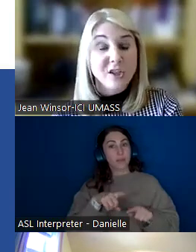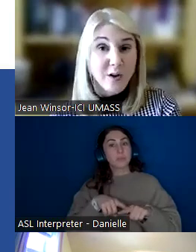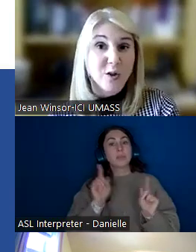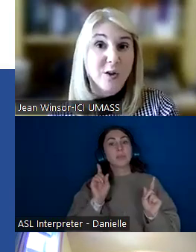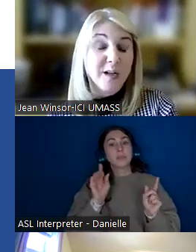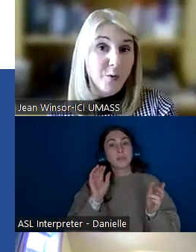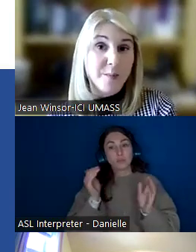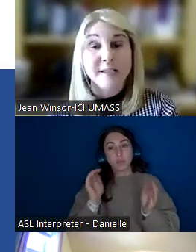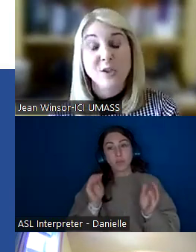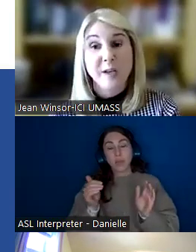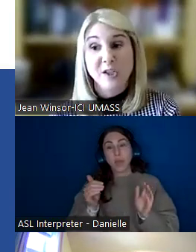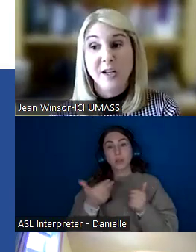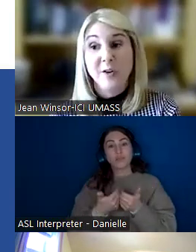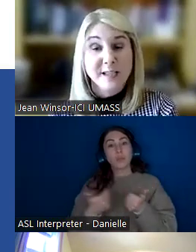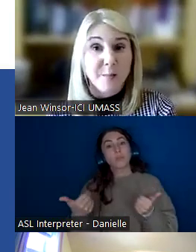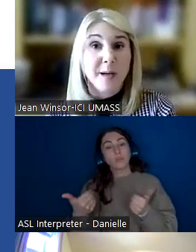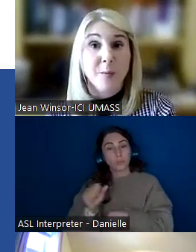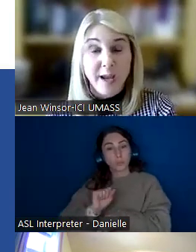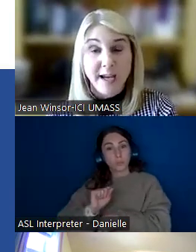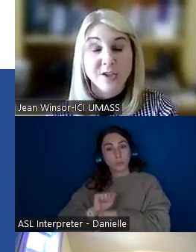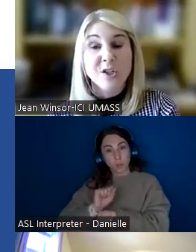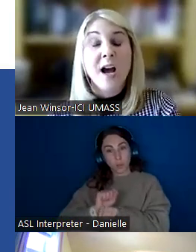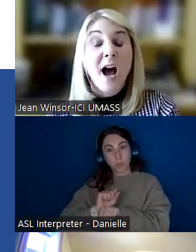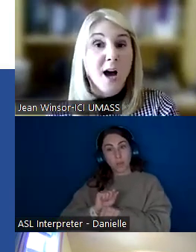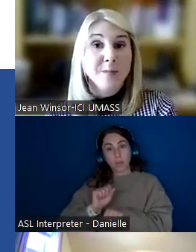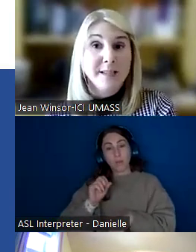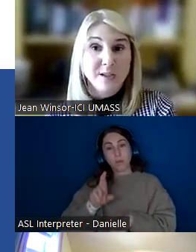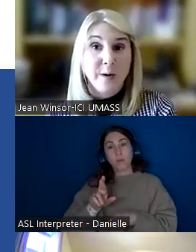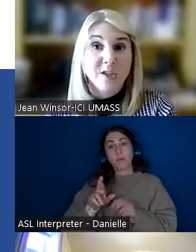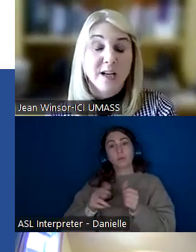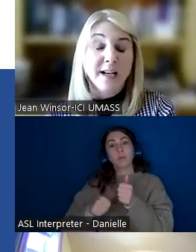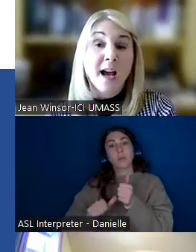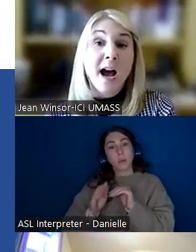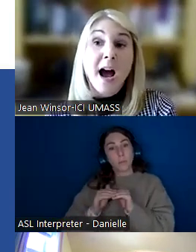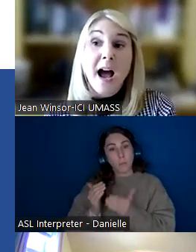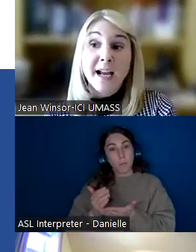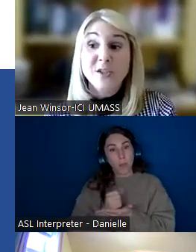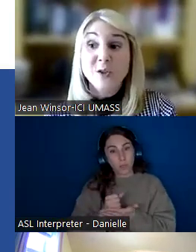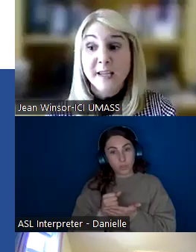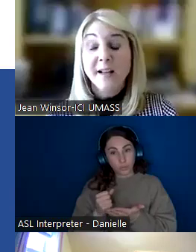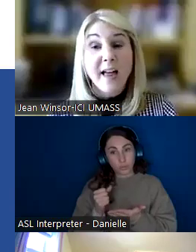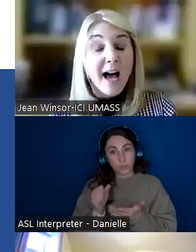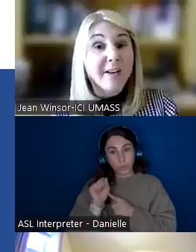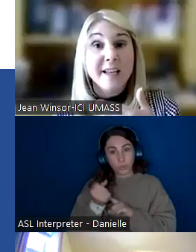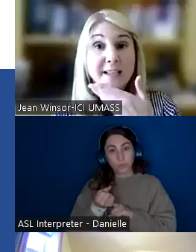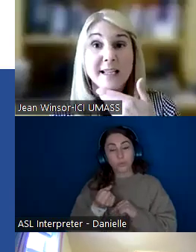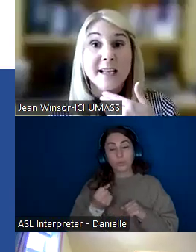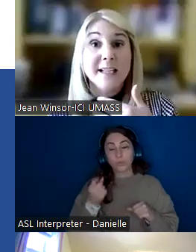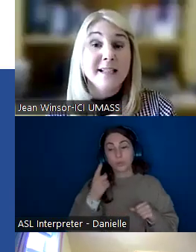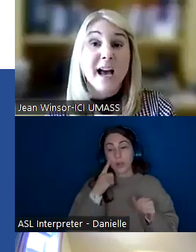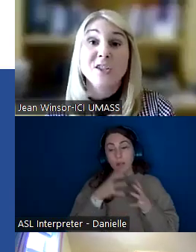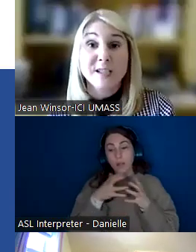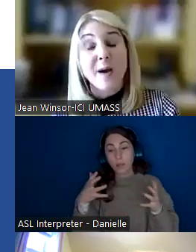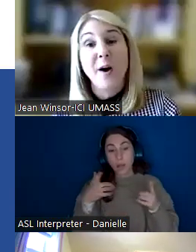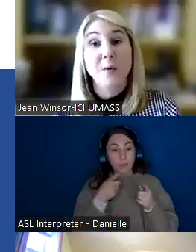a sheltered employment situation or a sub-minimum wage situation. I do think a lot of this